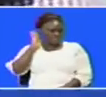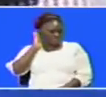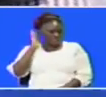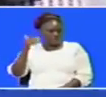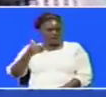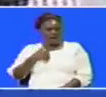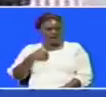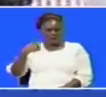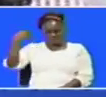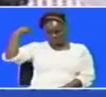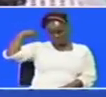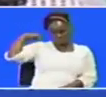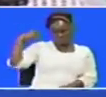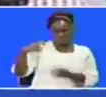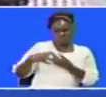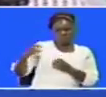have this hunchback.